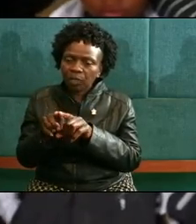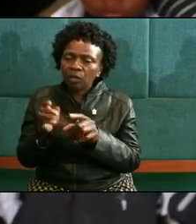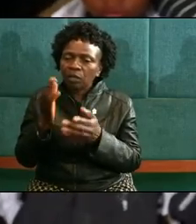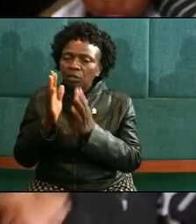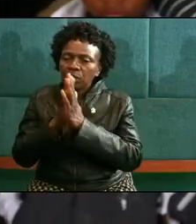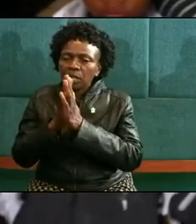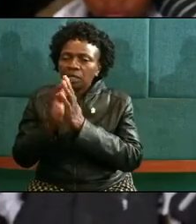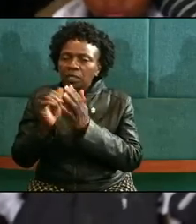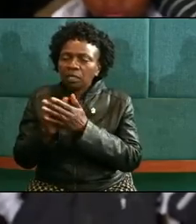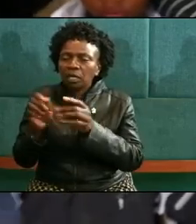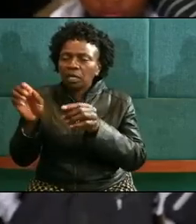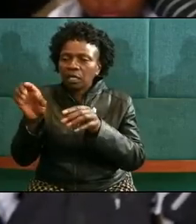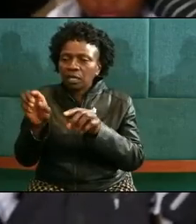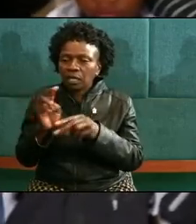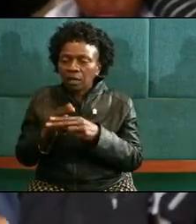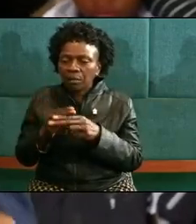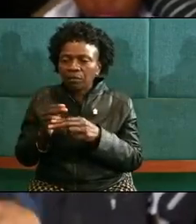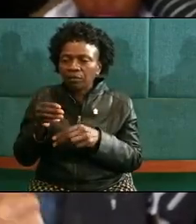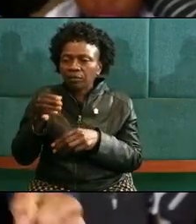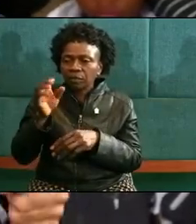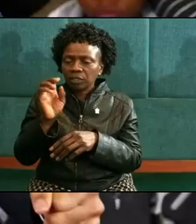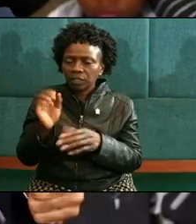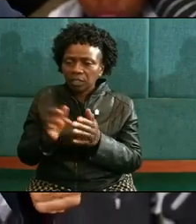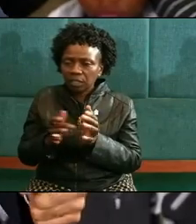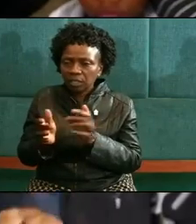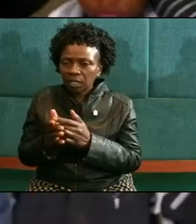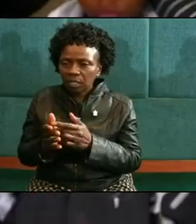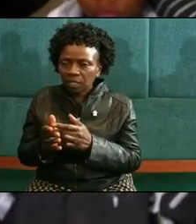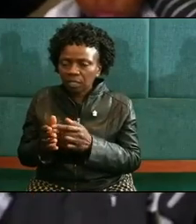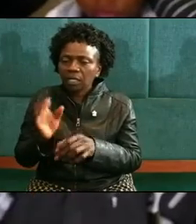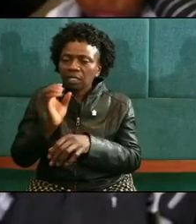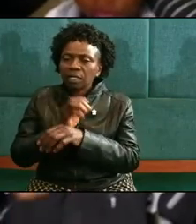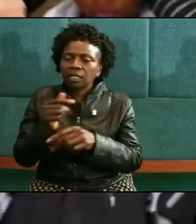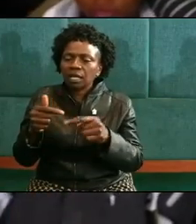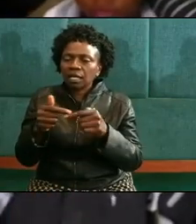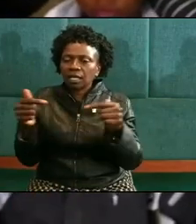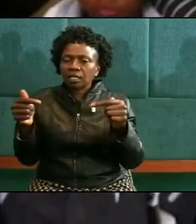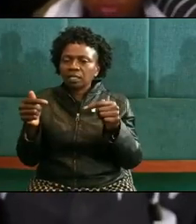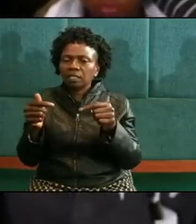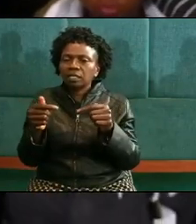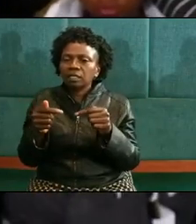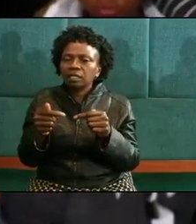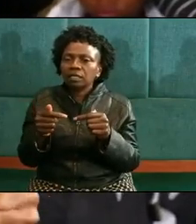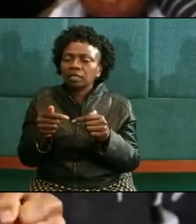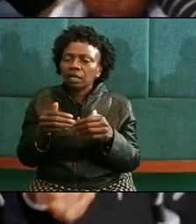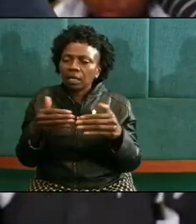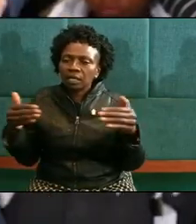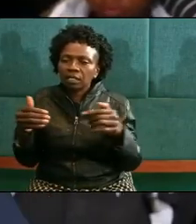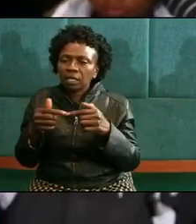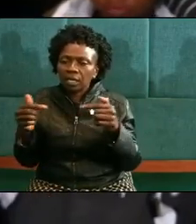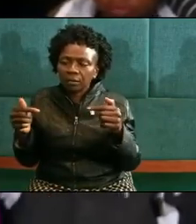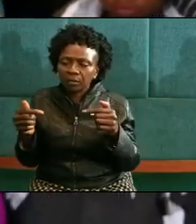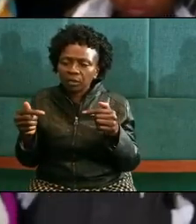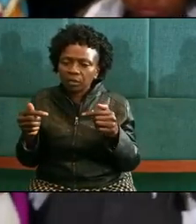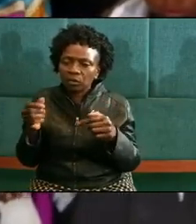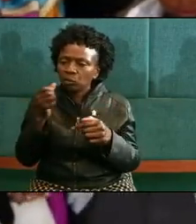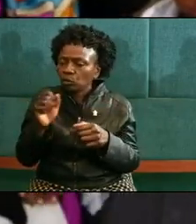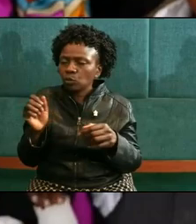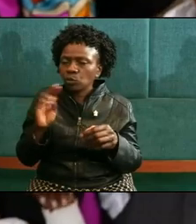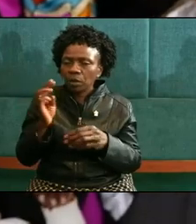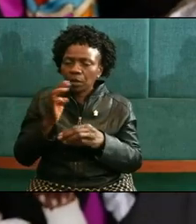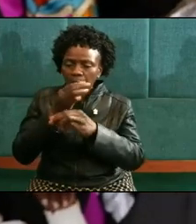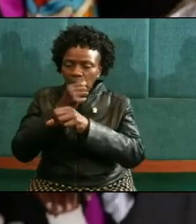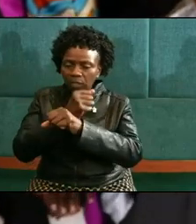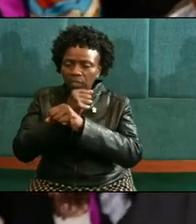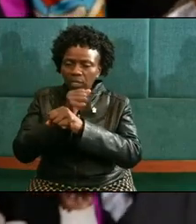Jesus, the church is at war against the enemy, because we're going to protect our children. So if you have a child down there,